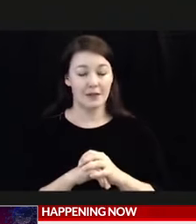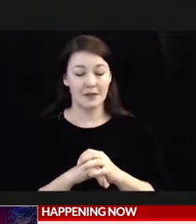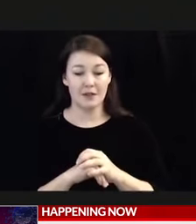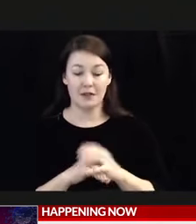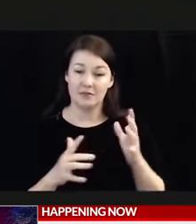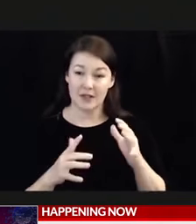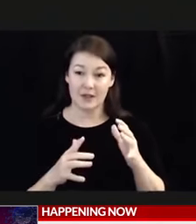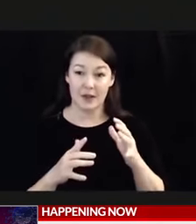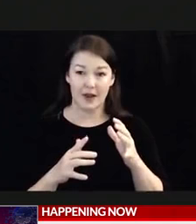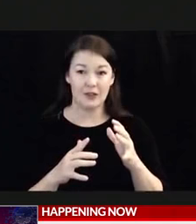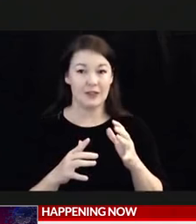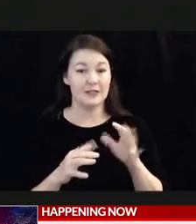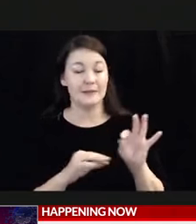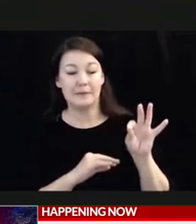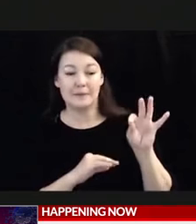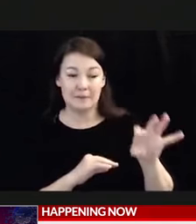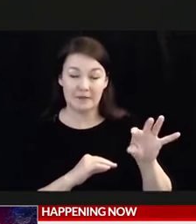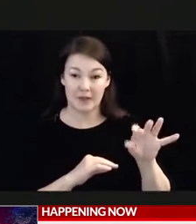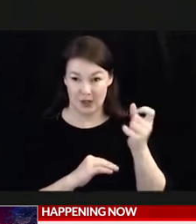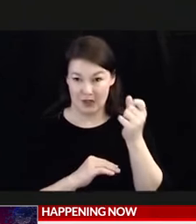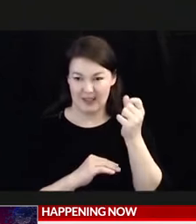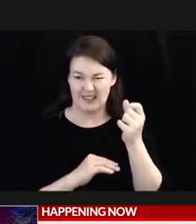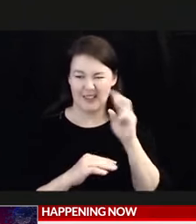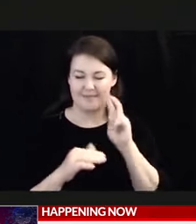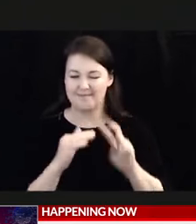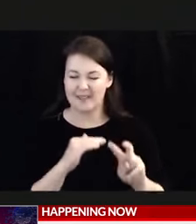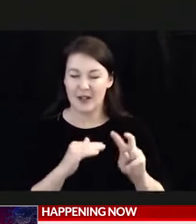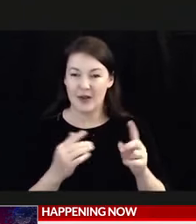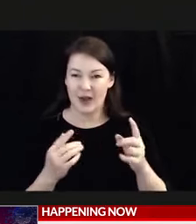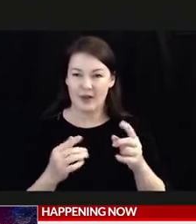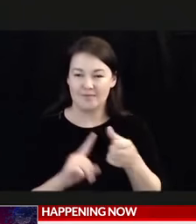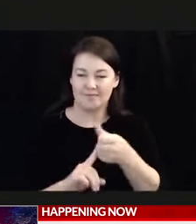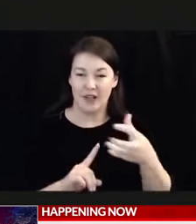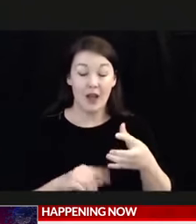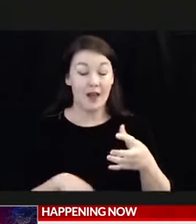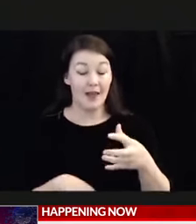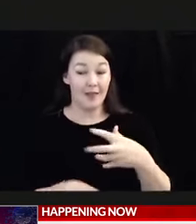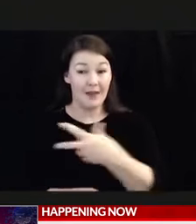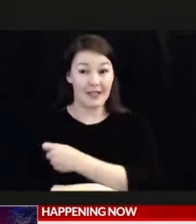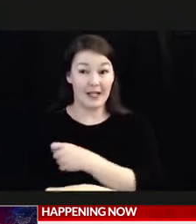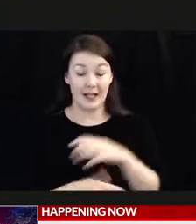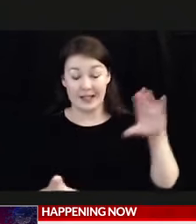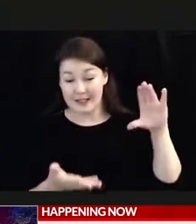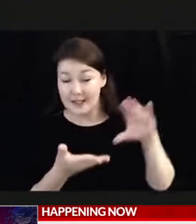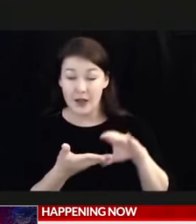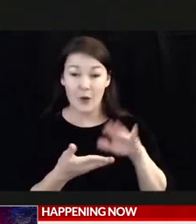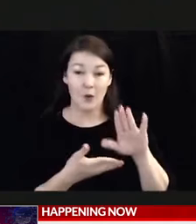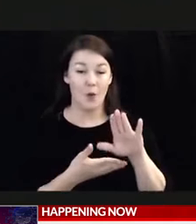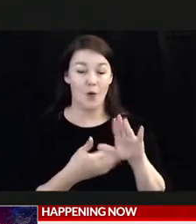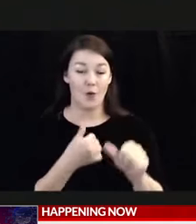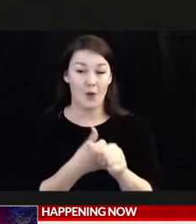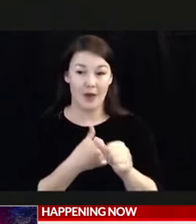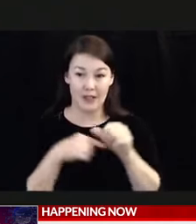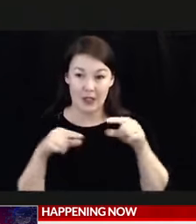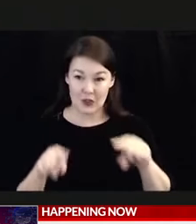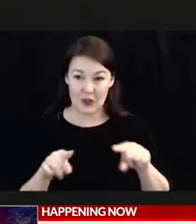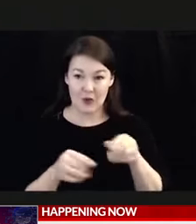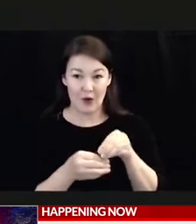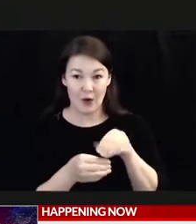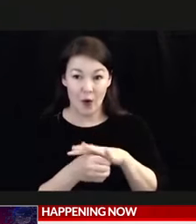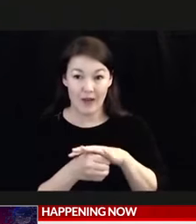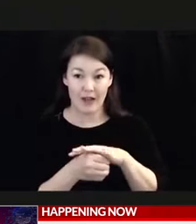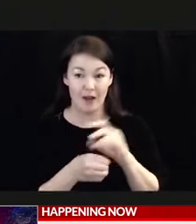preview to that, the vaccine can significantly, almost entirely reduce your risk. During this COVID period of